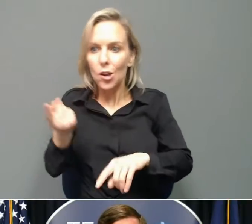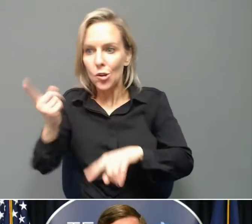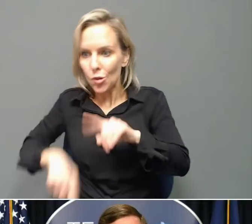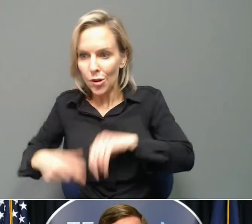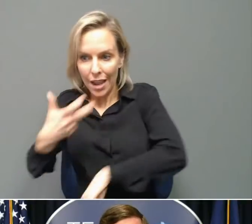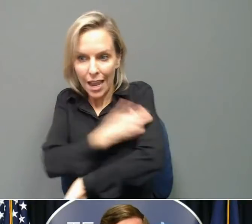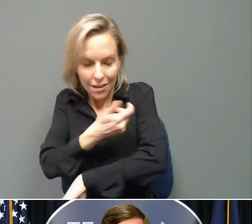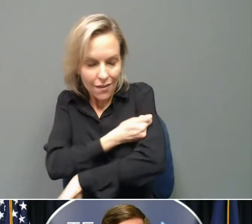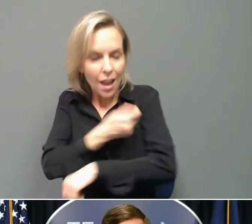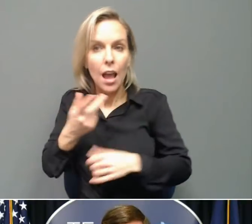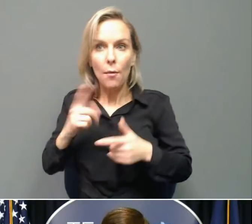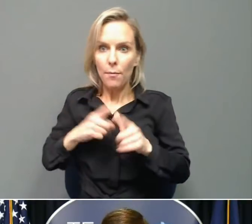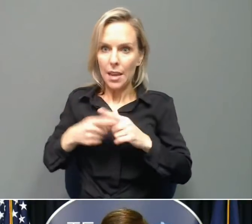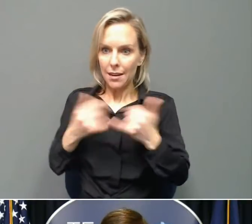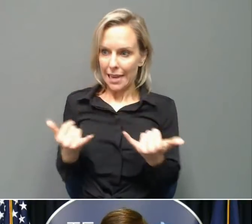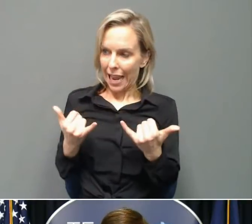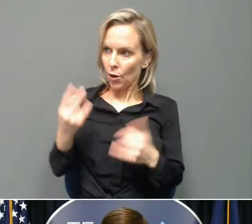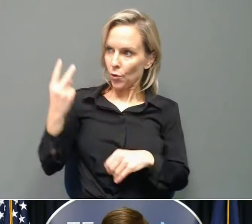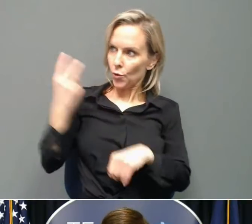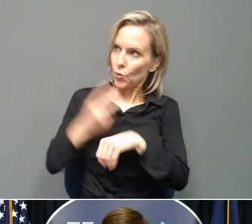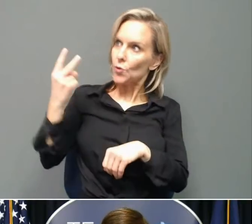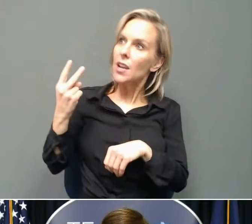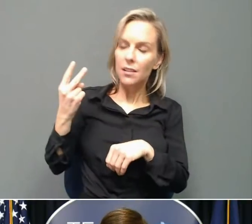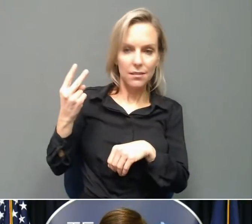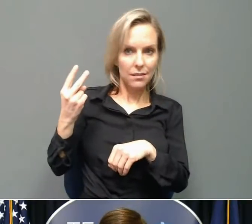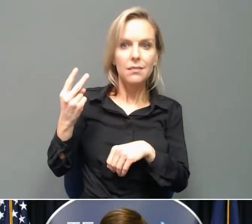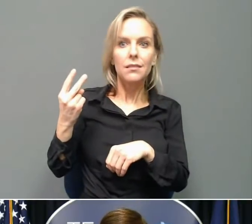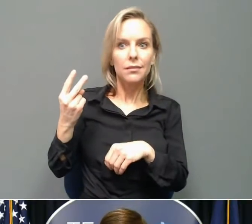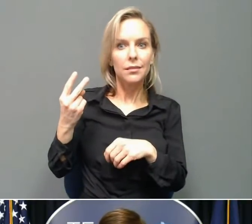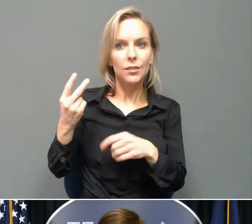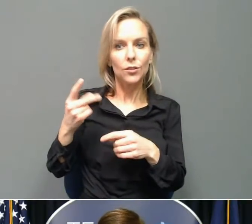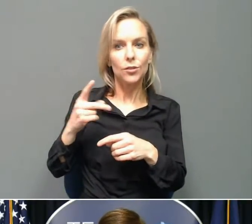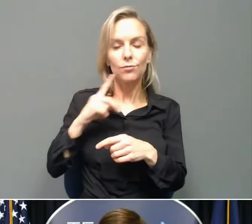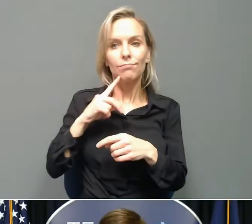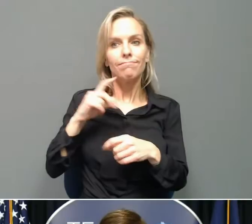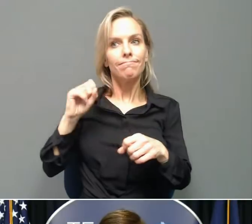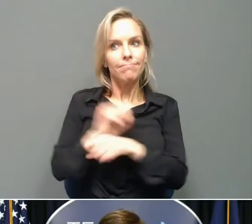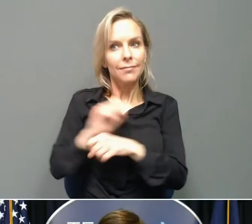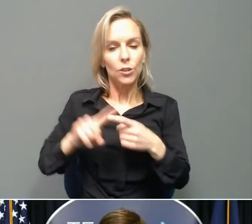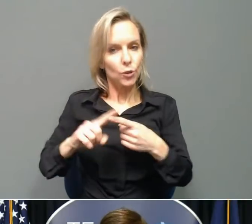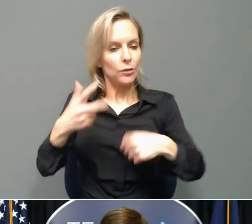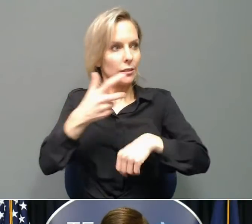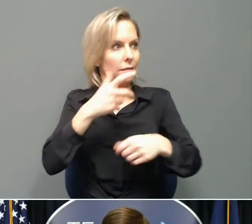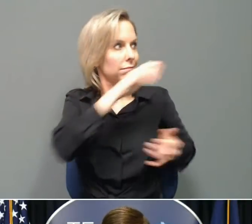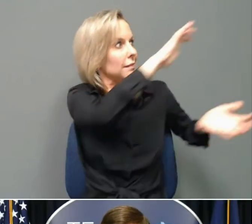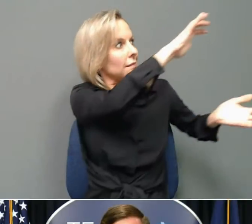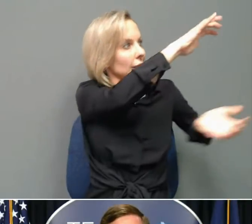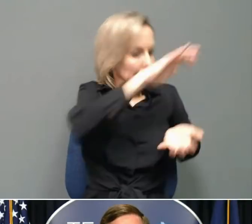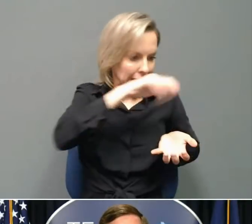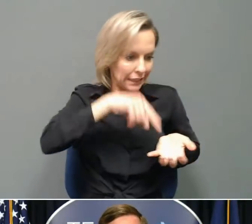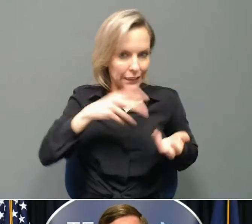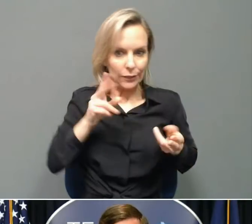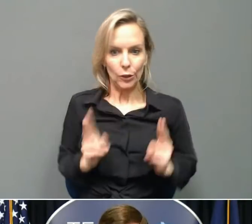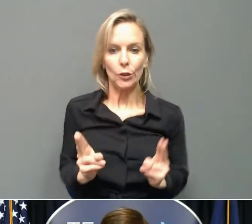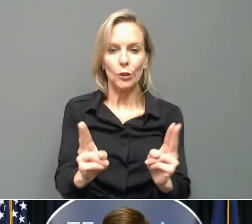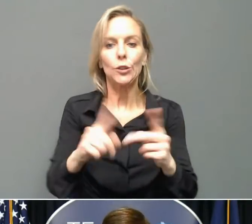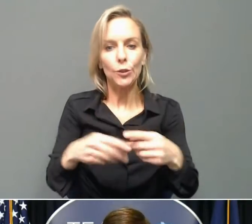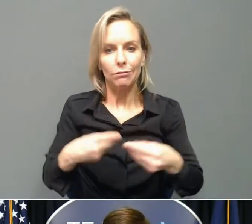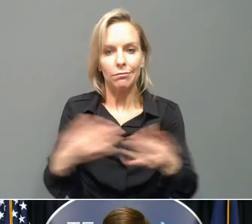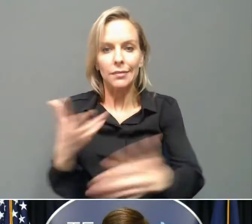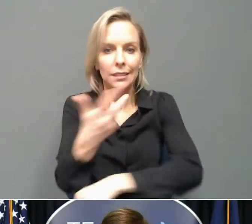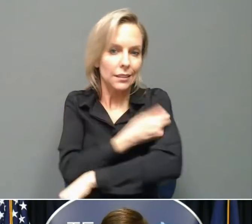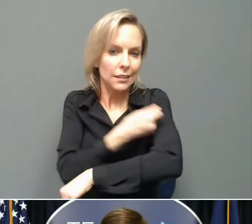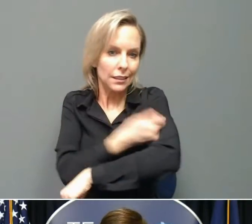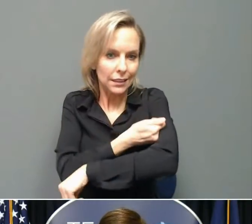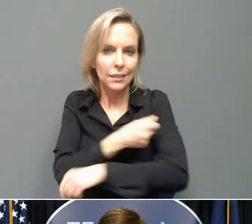having 2 days thus far to vaccinate the current supply of 98,390 first doses for